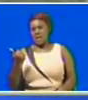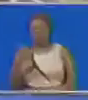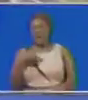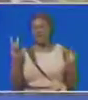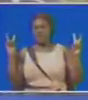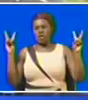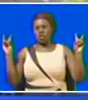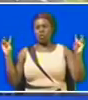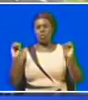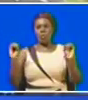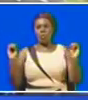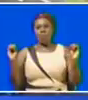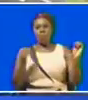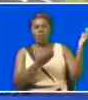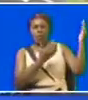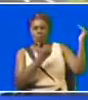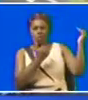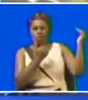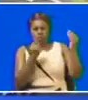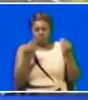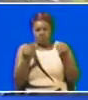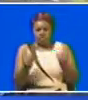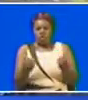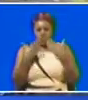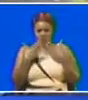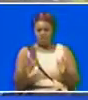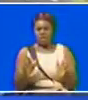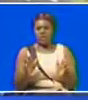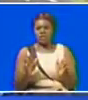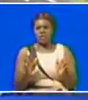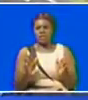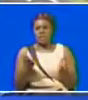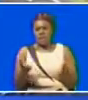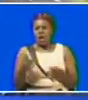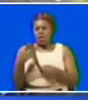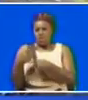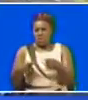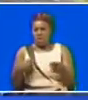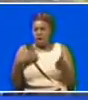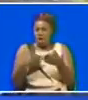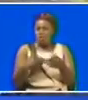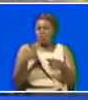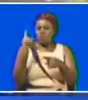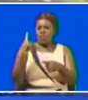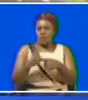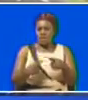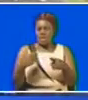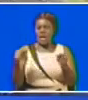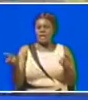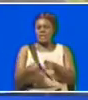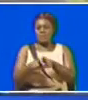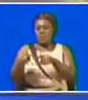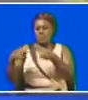any issue now and hopefully it will get away now because it's been almost a year. I'm struggling with the same injury